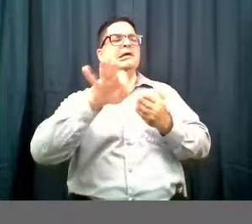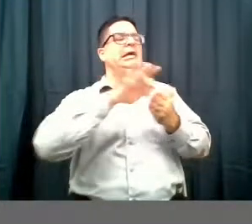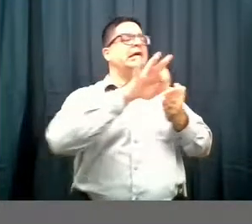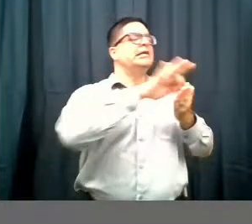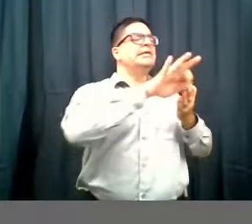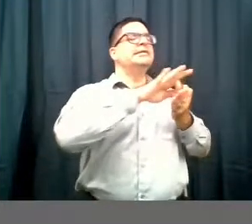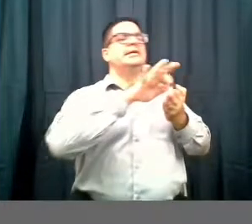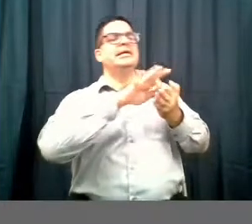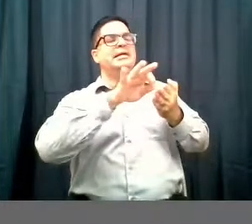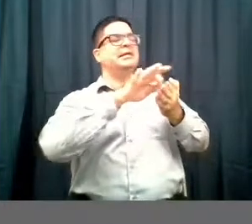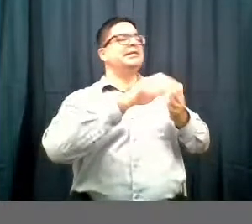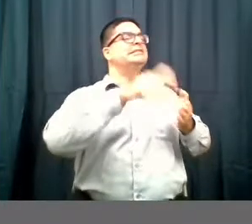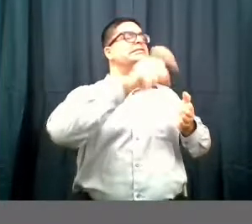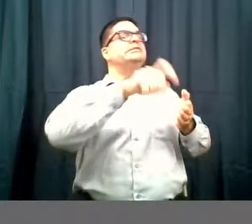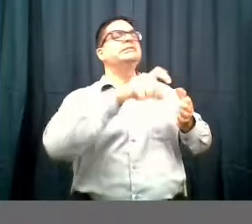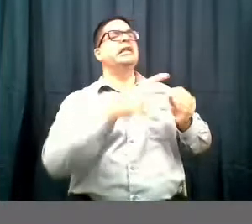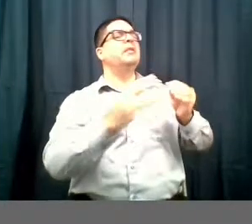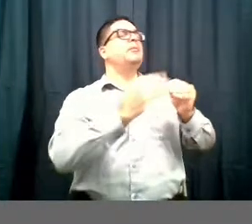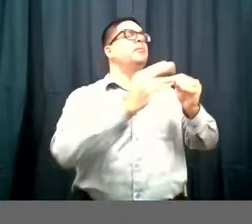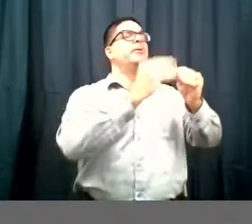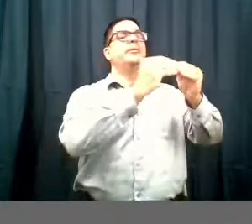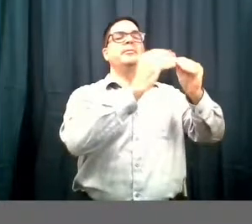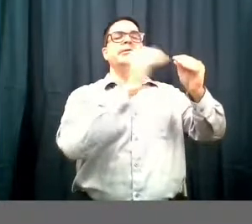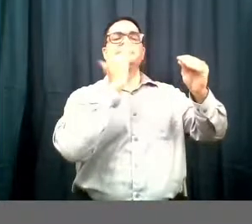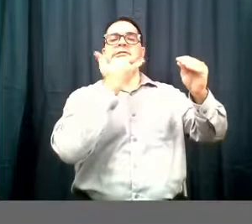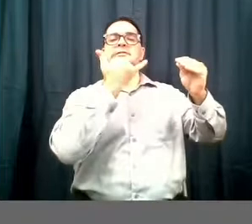to overspending and structural deficits.